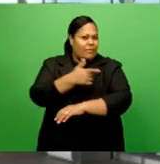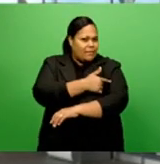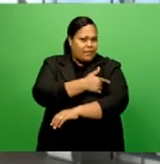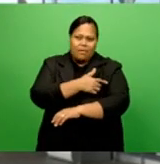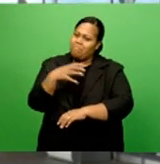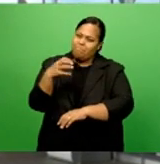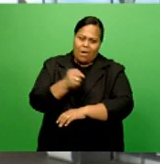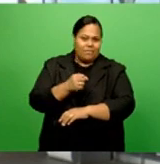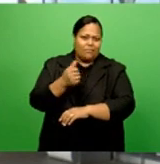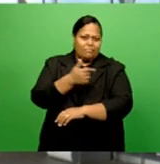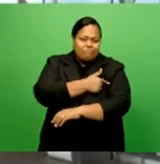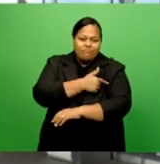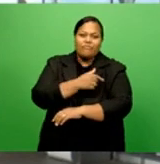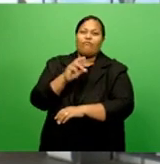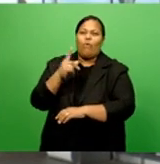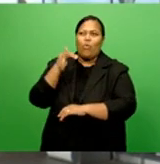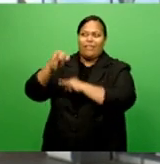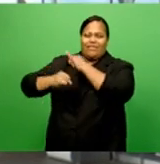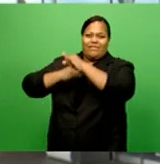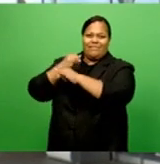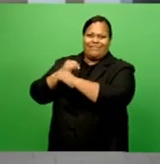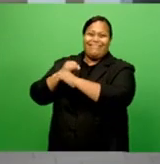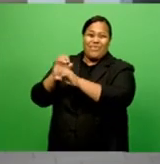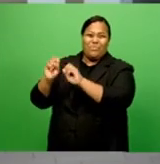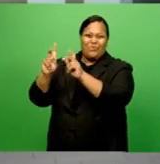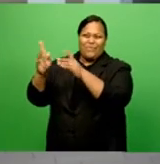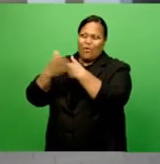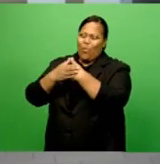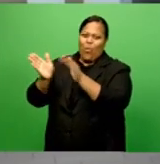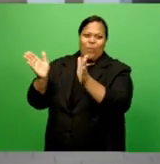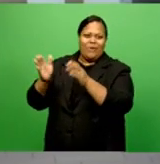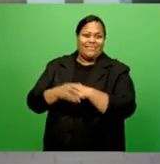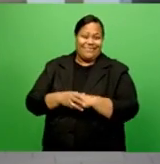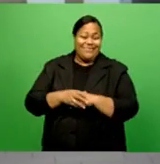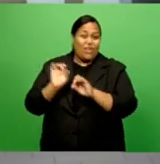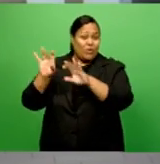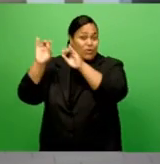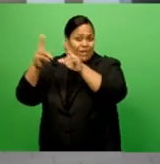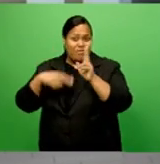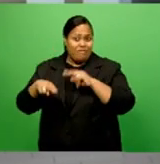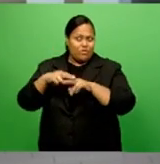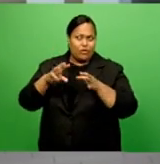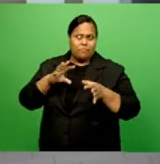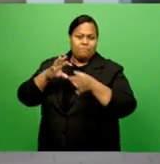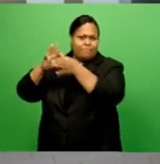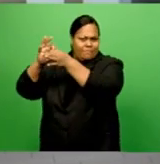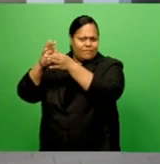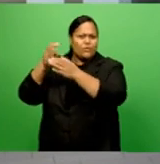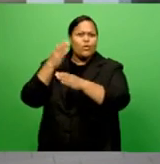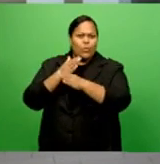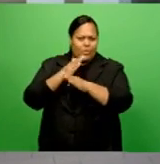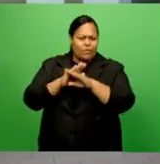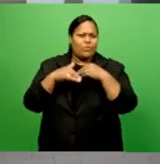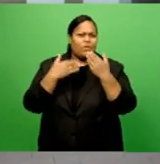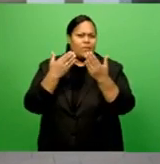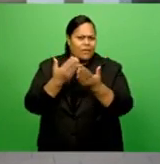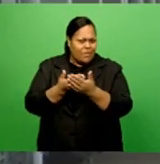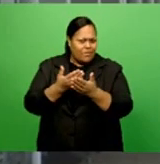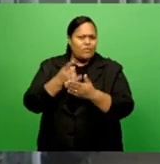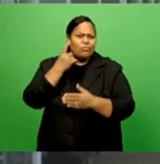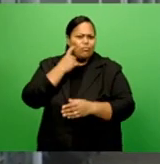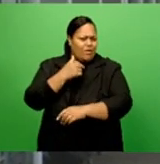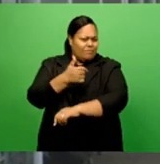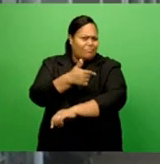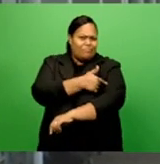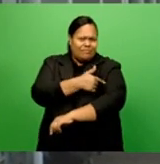international travel. Feeks says the officials from Australia and Fiji have been working together on procurement and rollout of vaccines